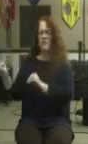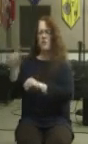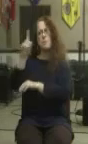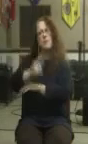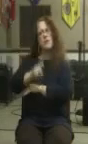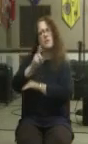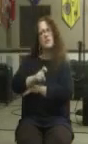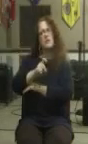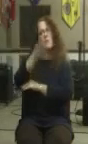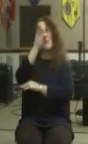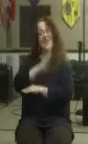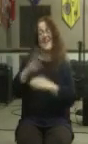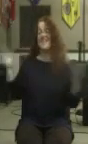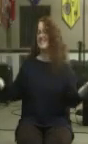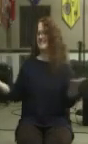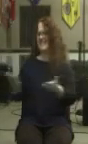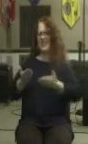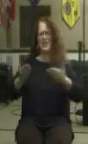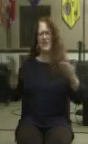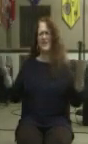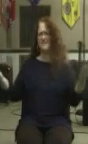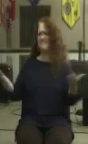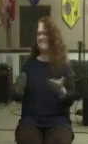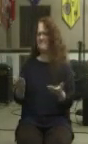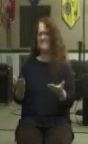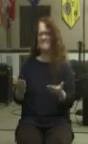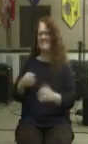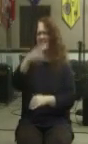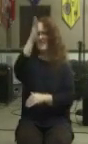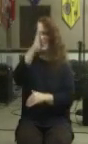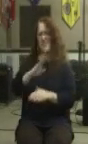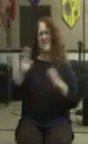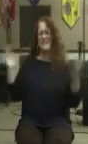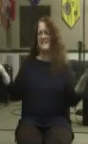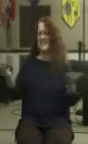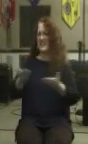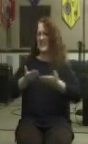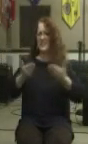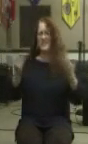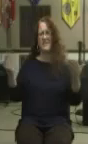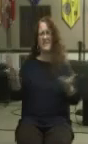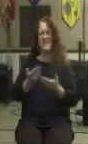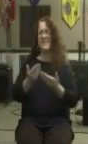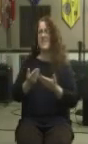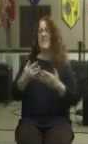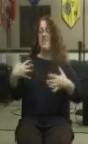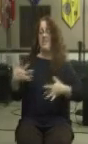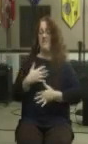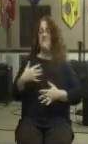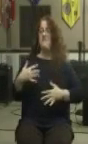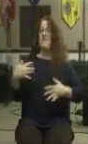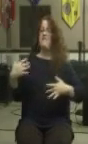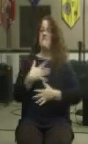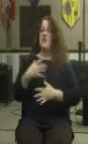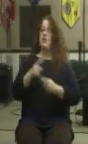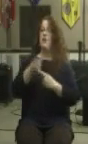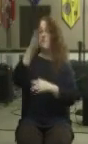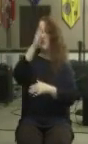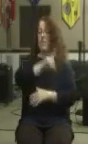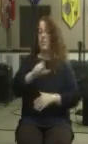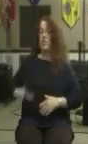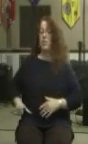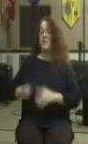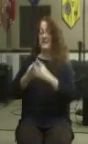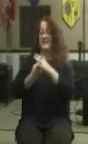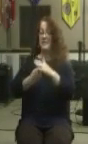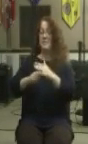is moving. It's supposed to be God is here. God is here. The fear of the Lord is the